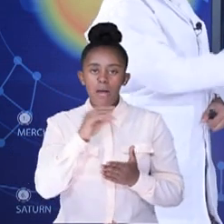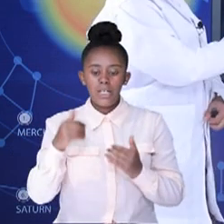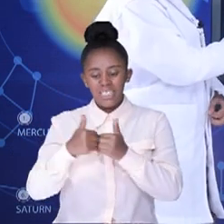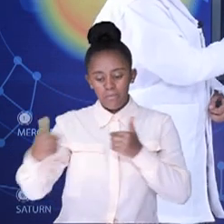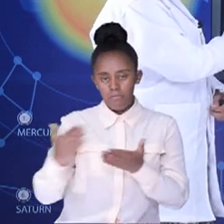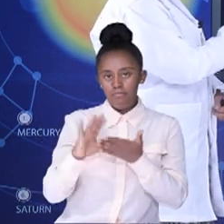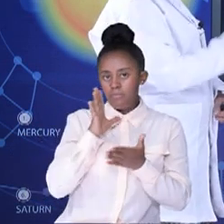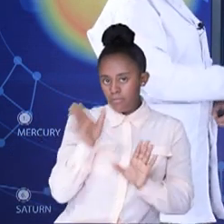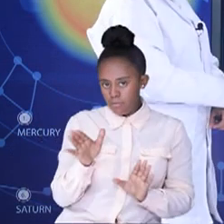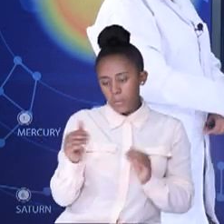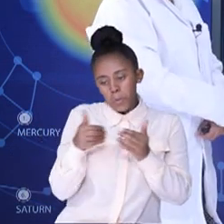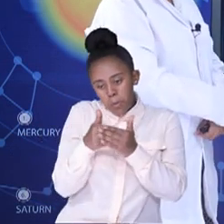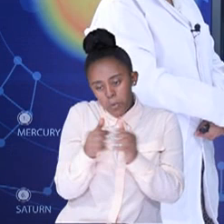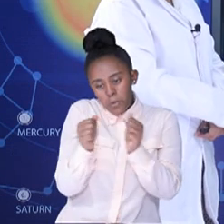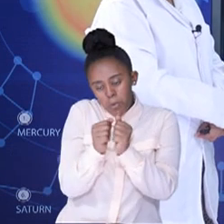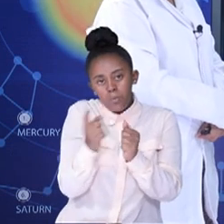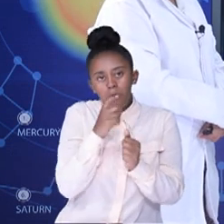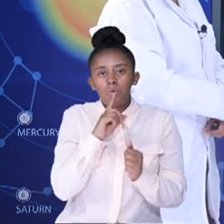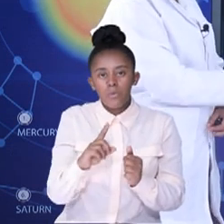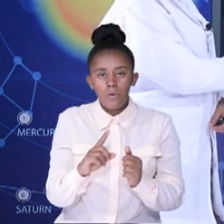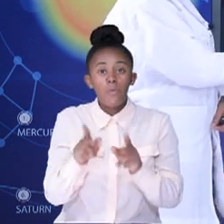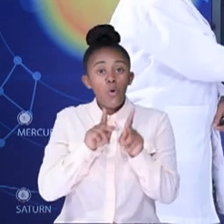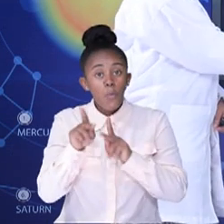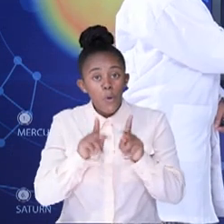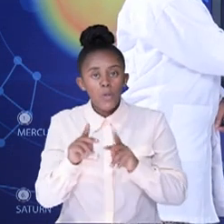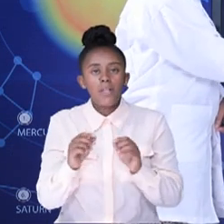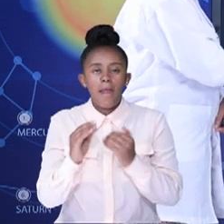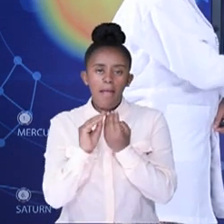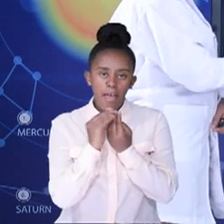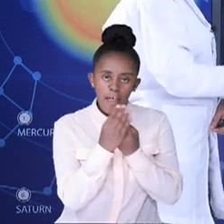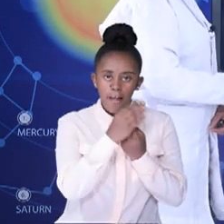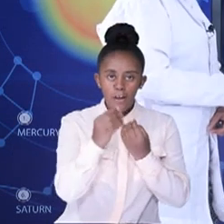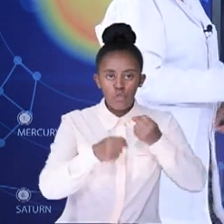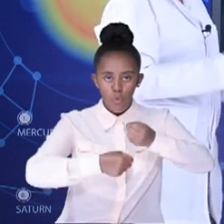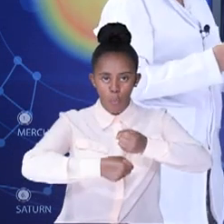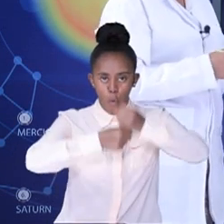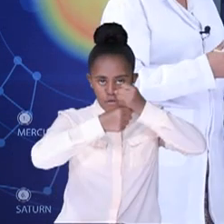discrimination, care and support people with HIV.